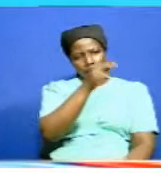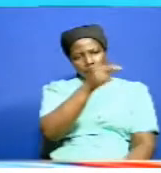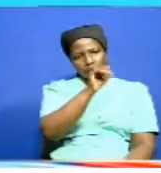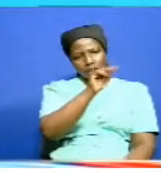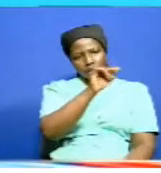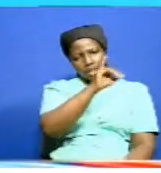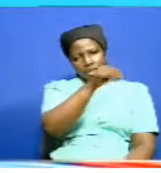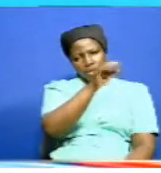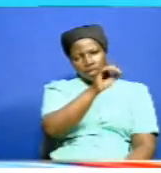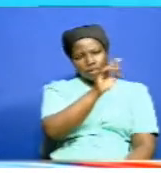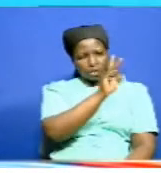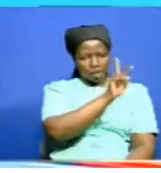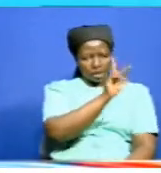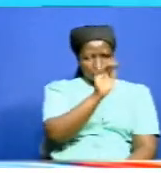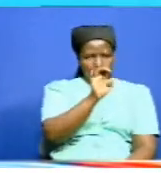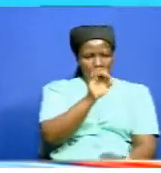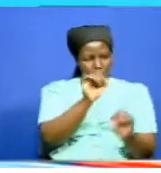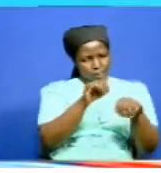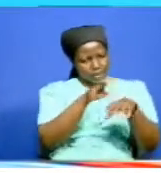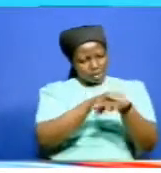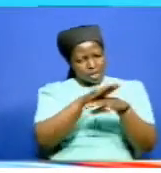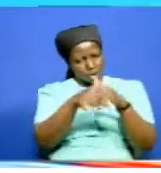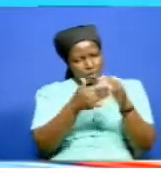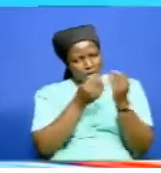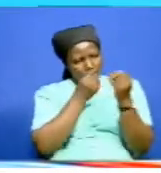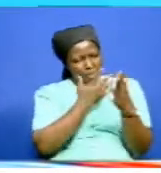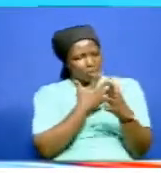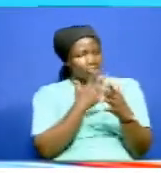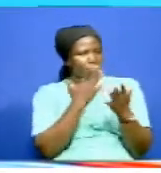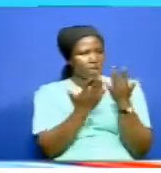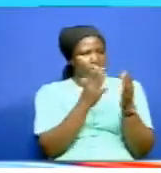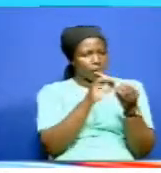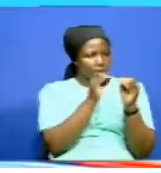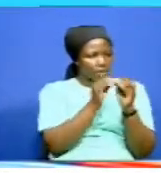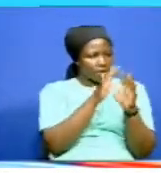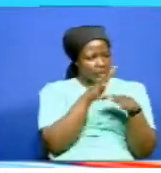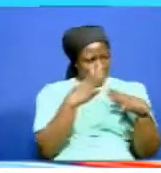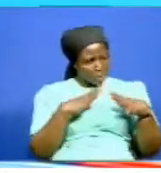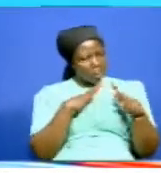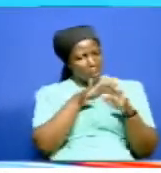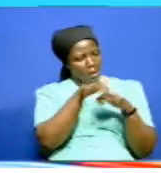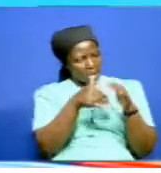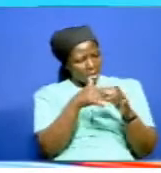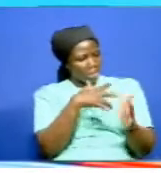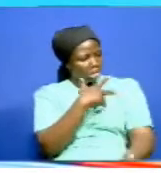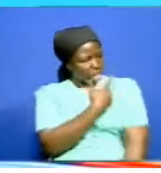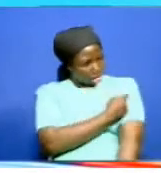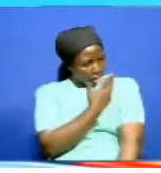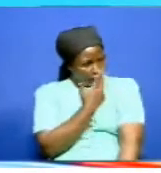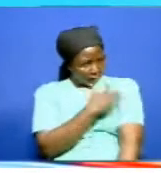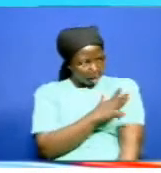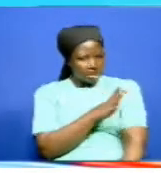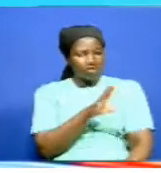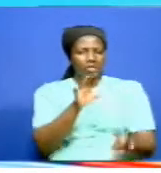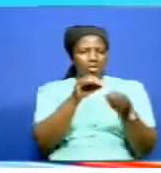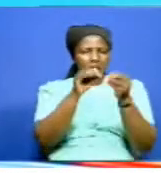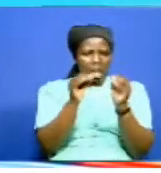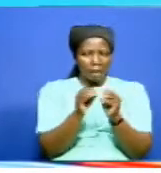get all the information, perhaps the number of people who have been vaccinated, perhaps the number